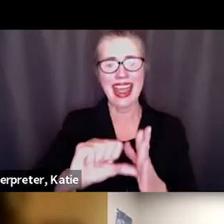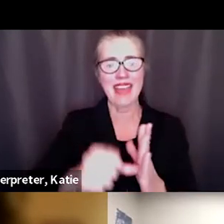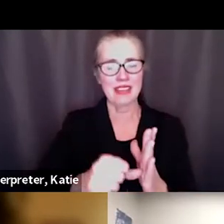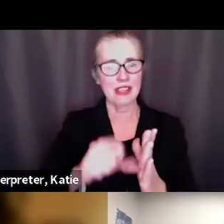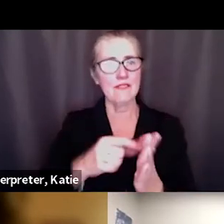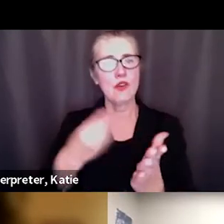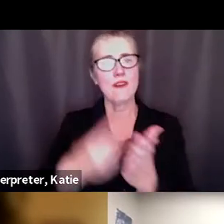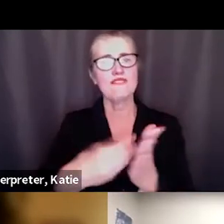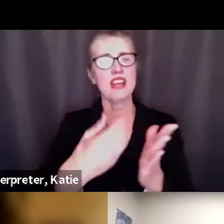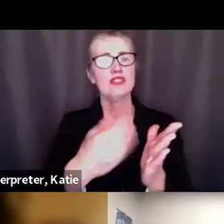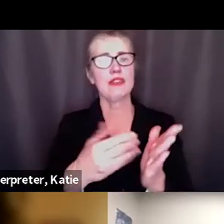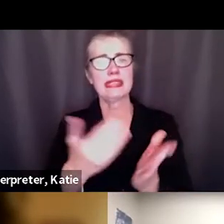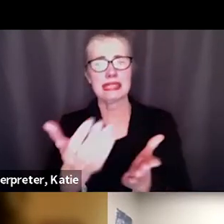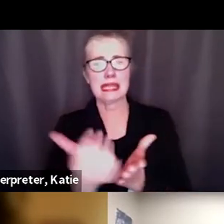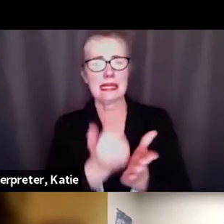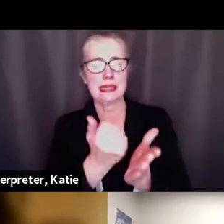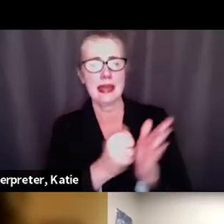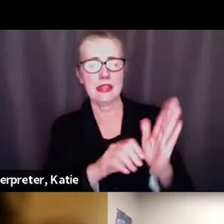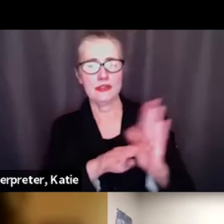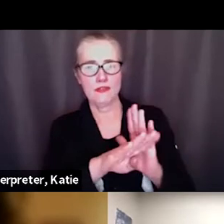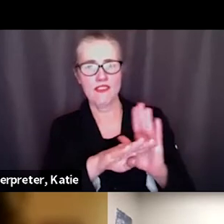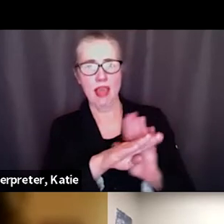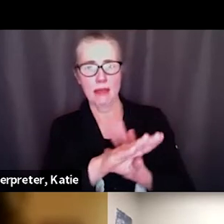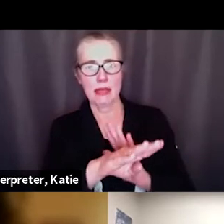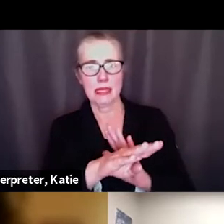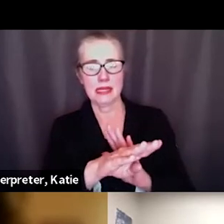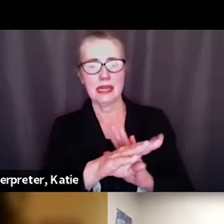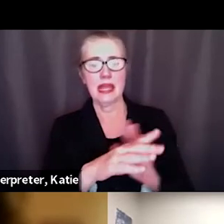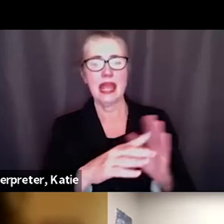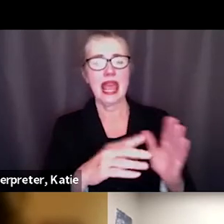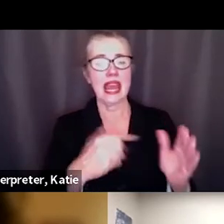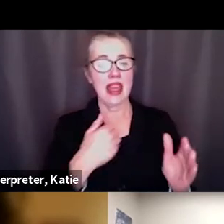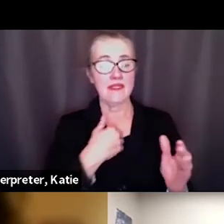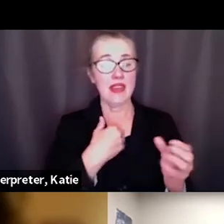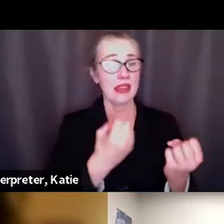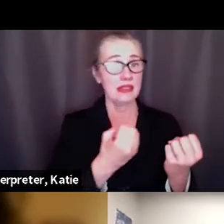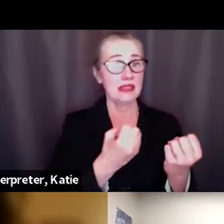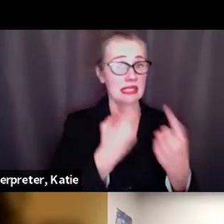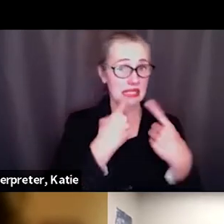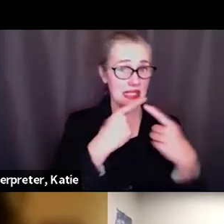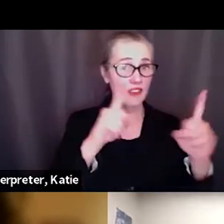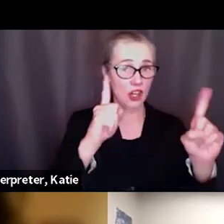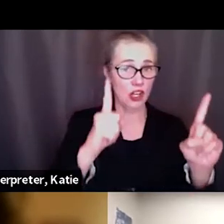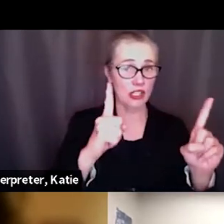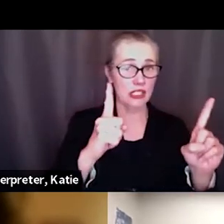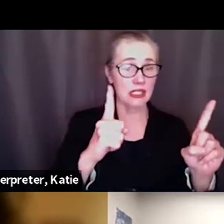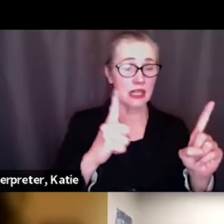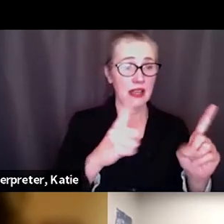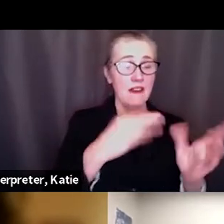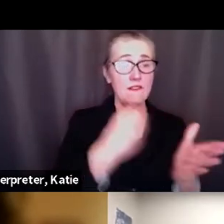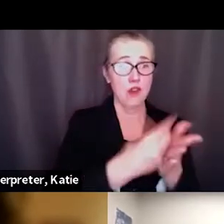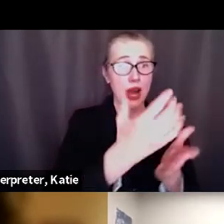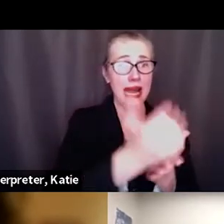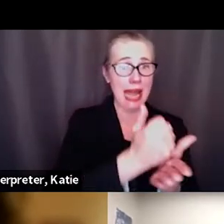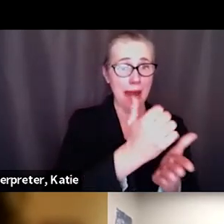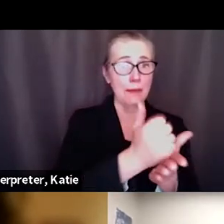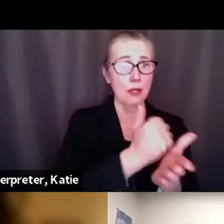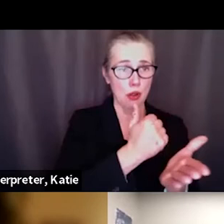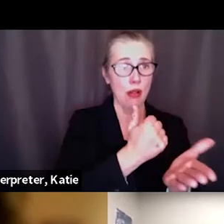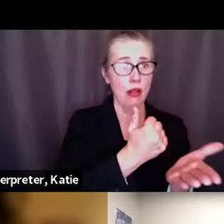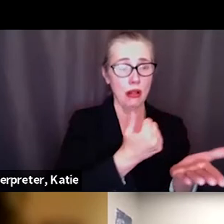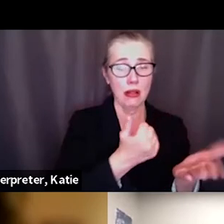fundraising and i have led a number of successful large-scale capital campaigns in that regard